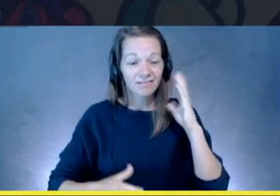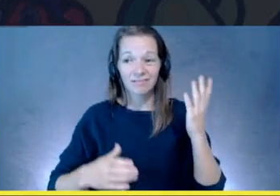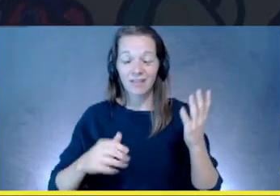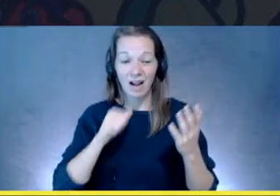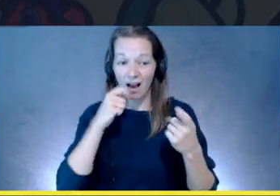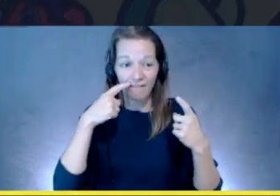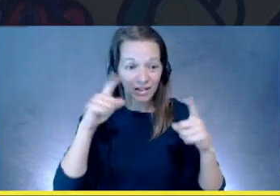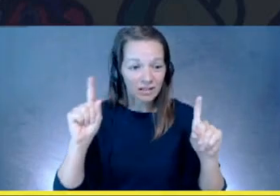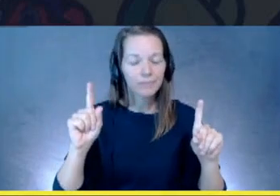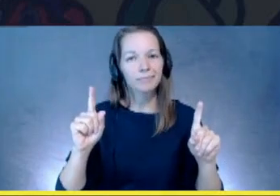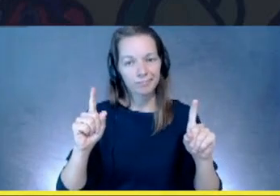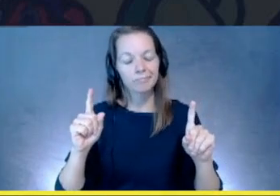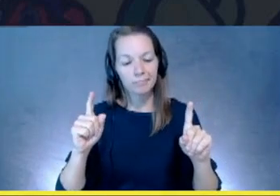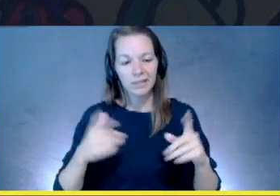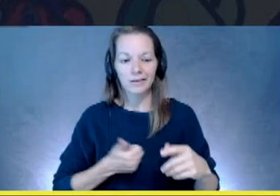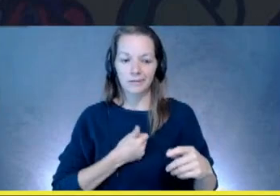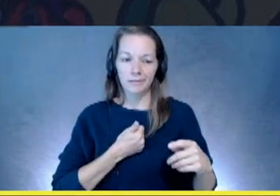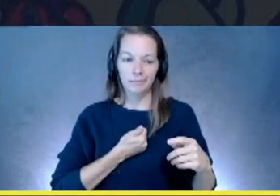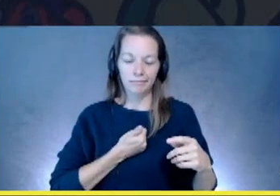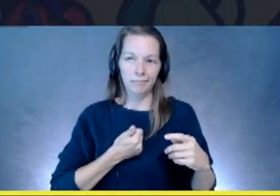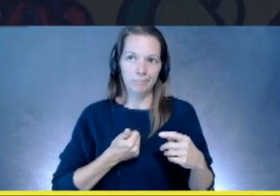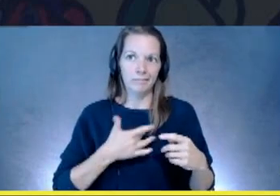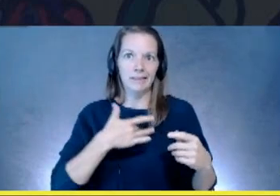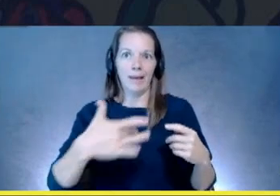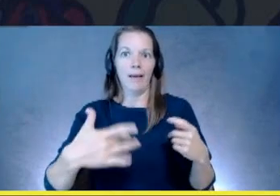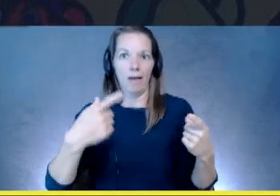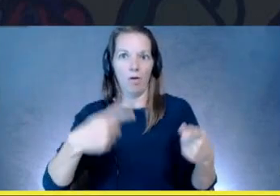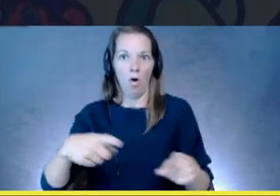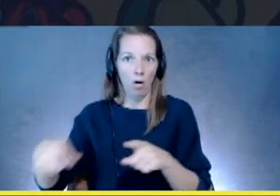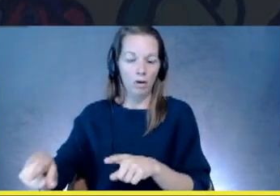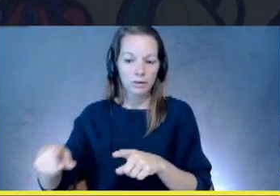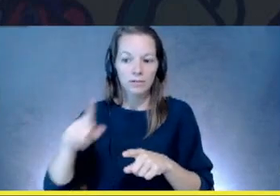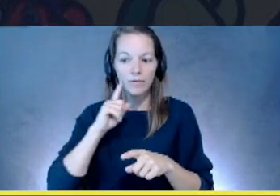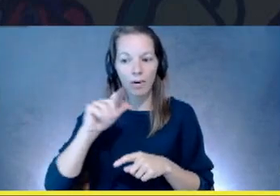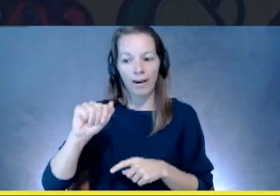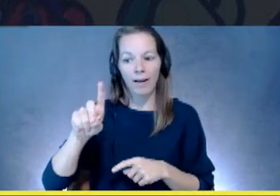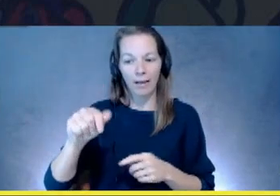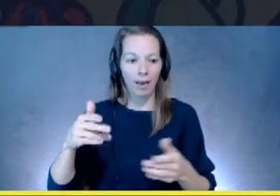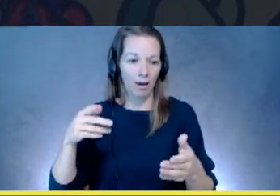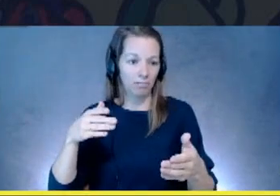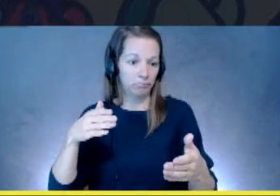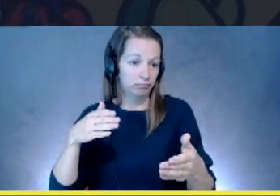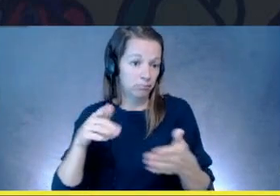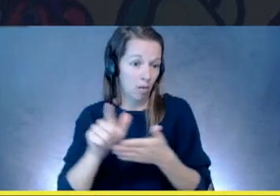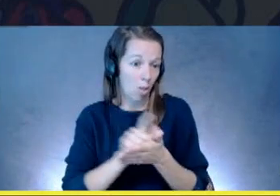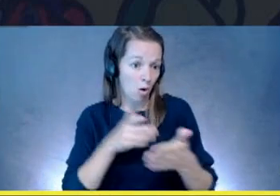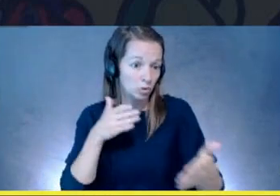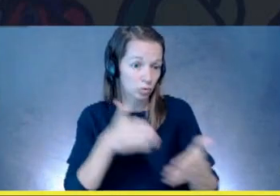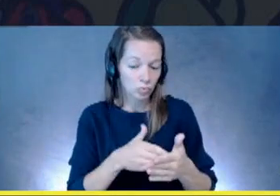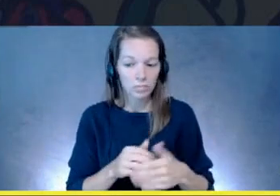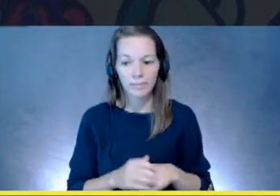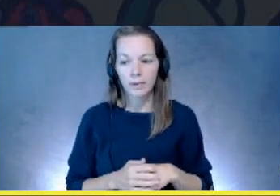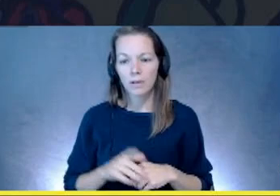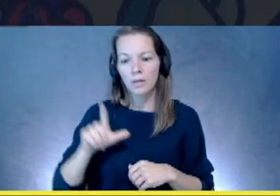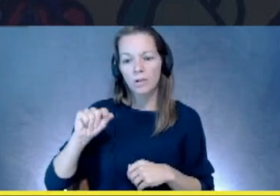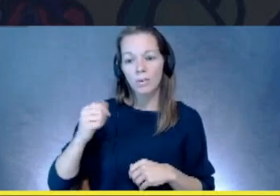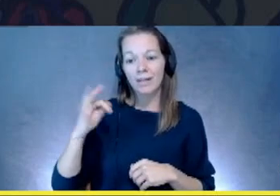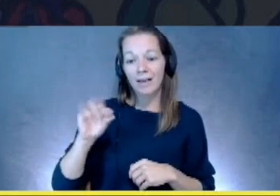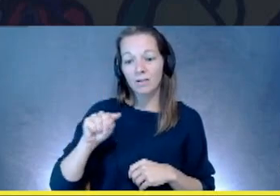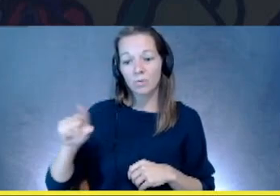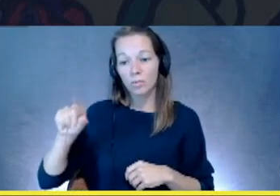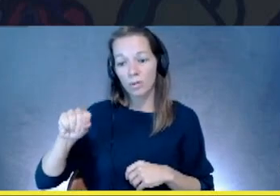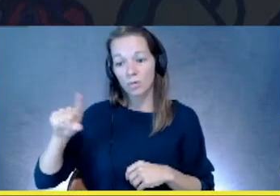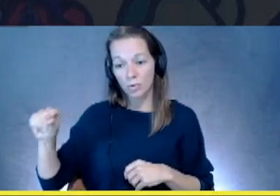common causes of ADA lawsuits. I was privileged to lead with wonderful colleagues a 2019 to 2020 survey